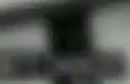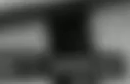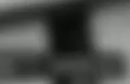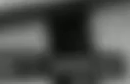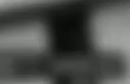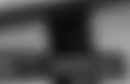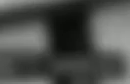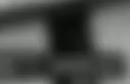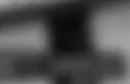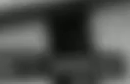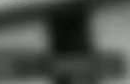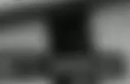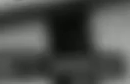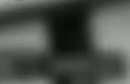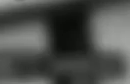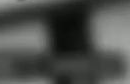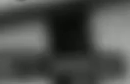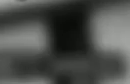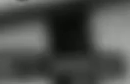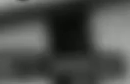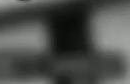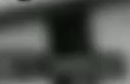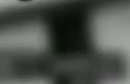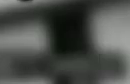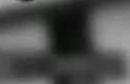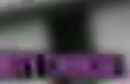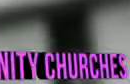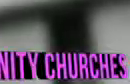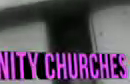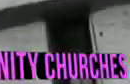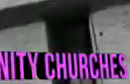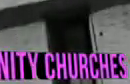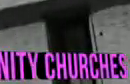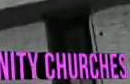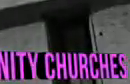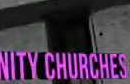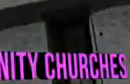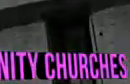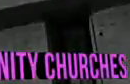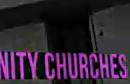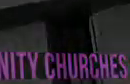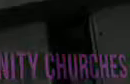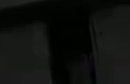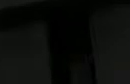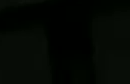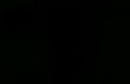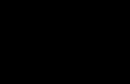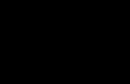directly, info@mccla.org. May God bless you.